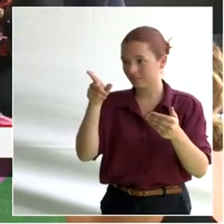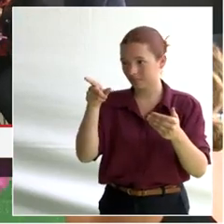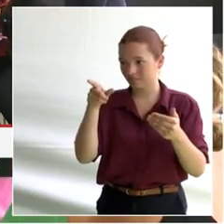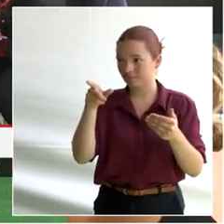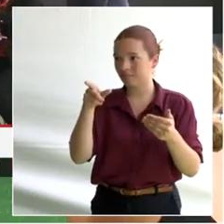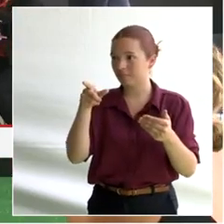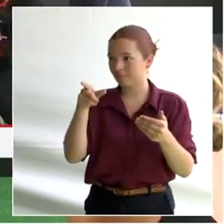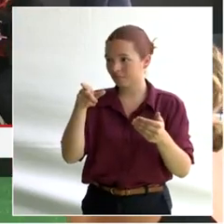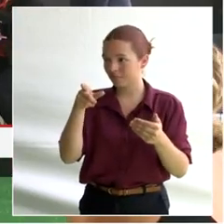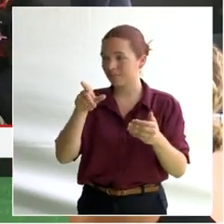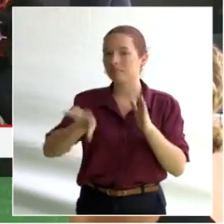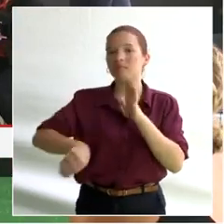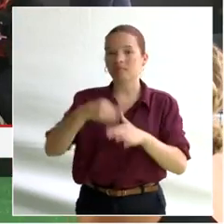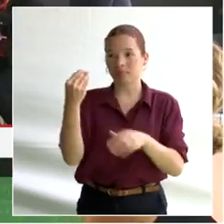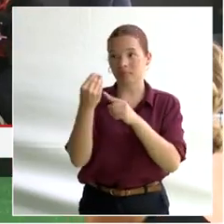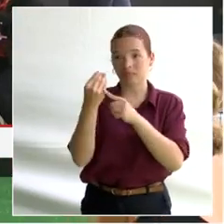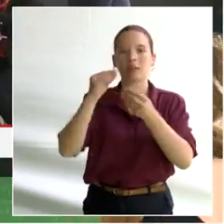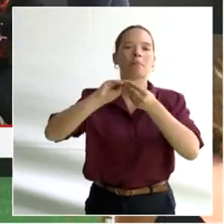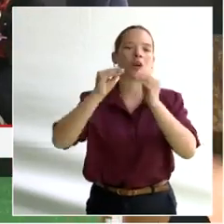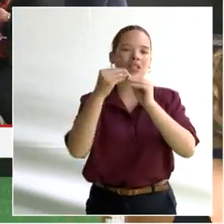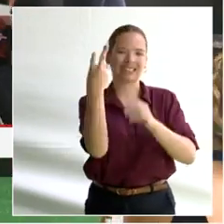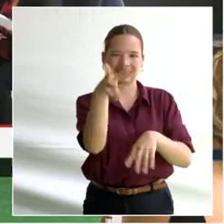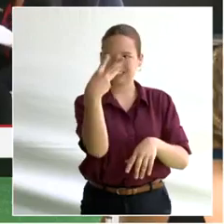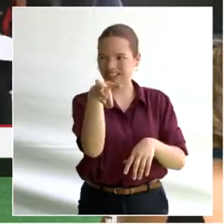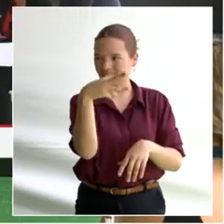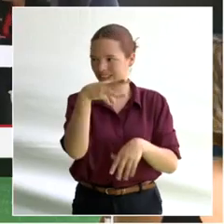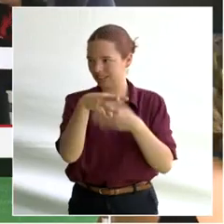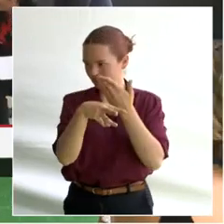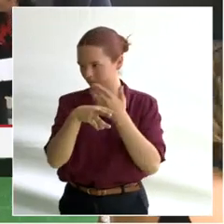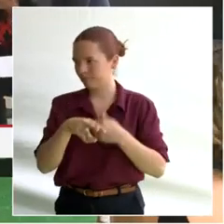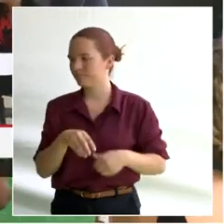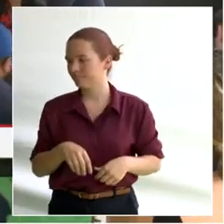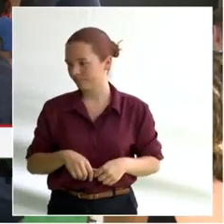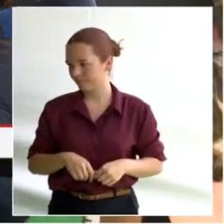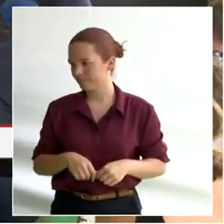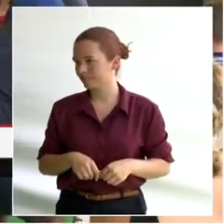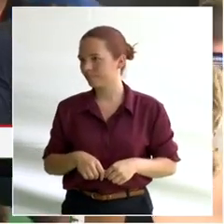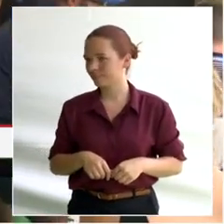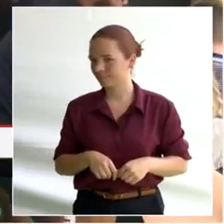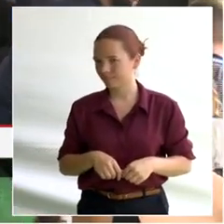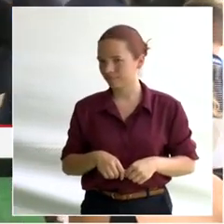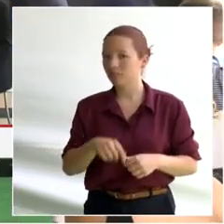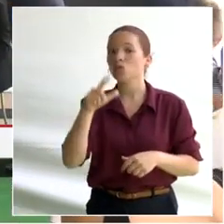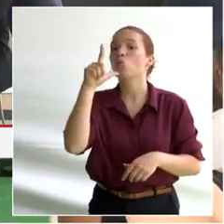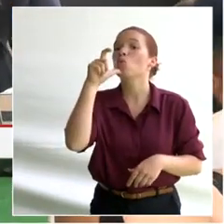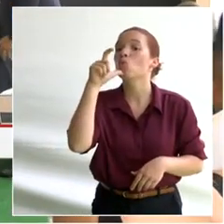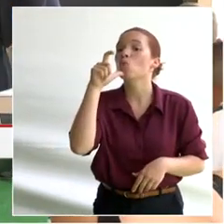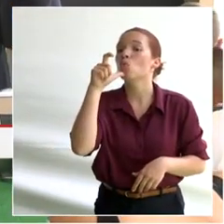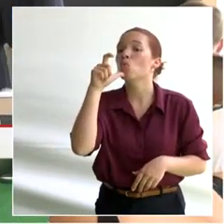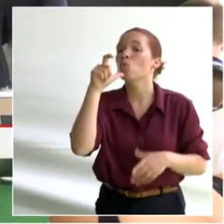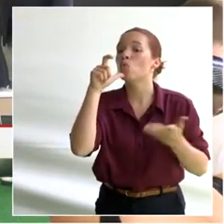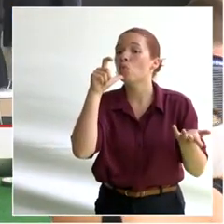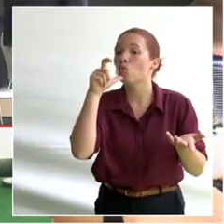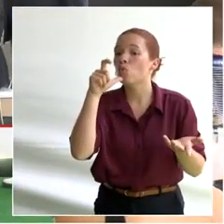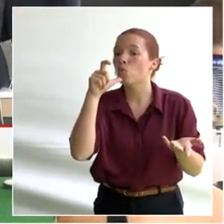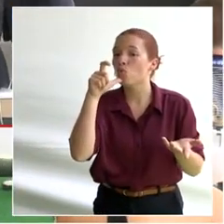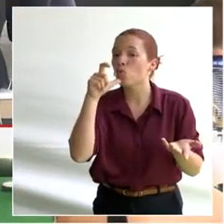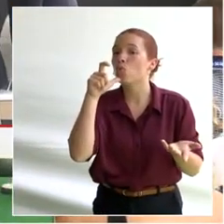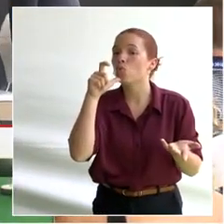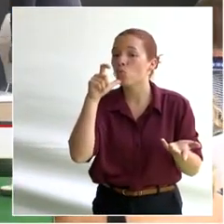16. Okay, 16 belongs to Sorana Kirstea. Sorana Kerstea from Romania. Thank you very much, Jeremiah. What line